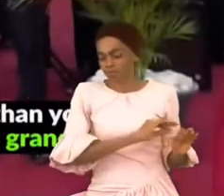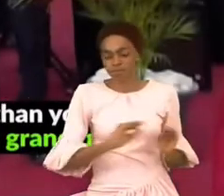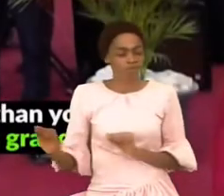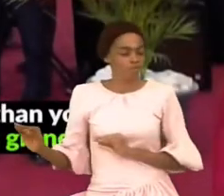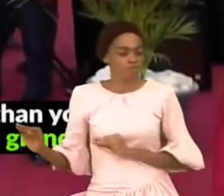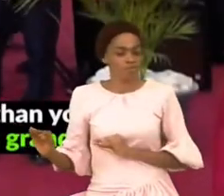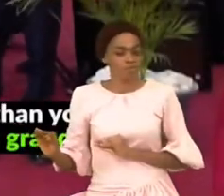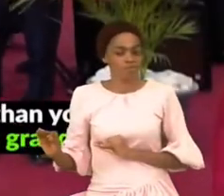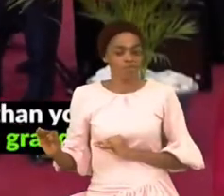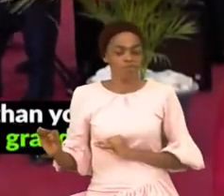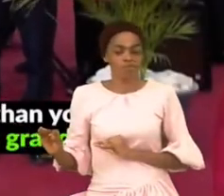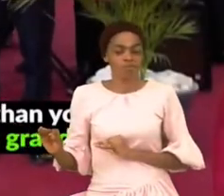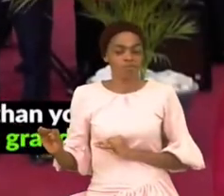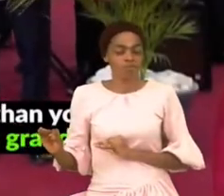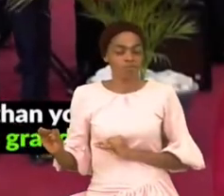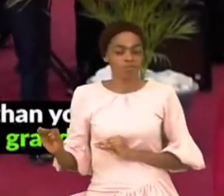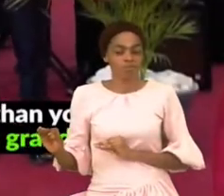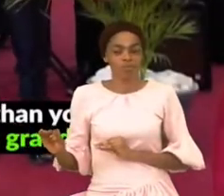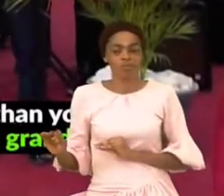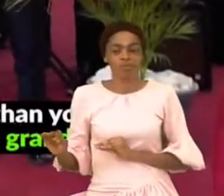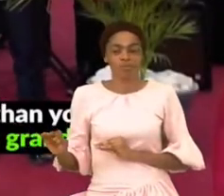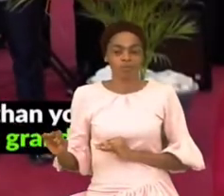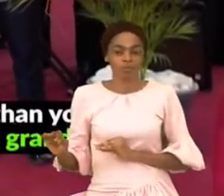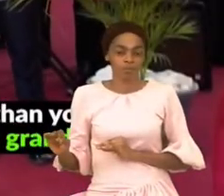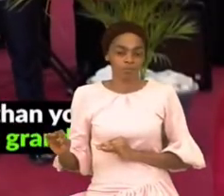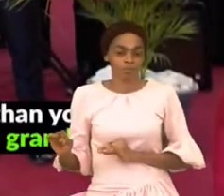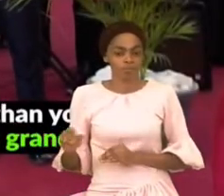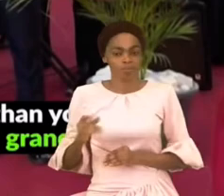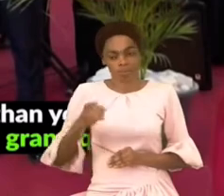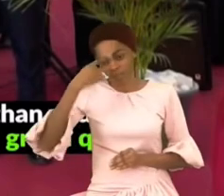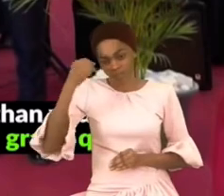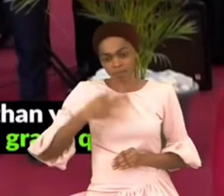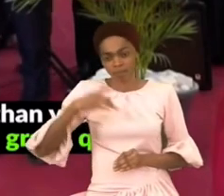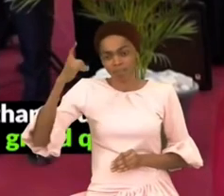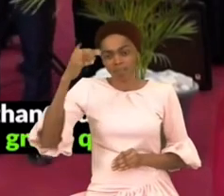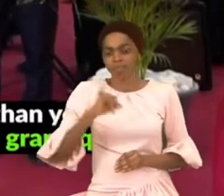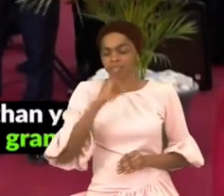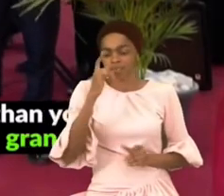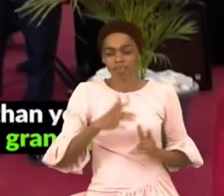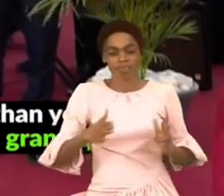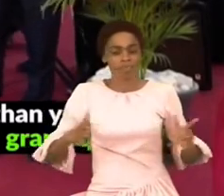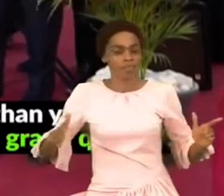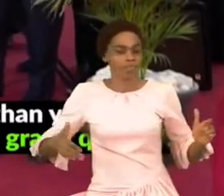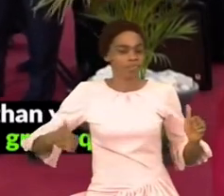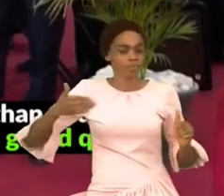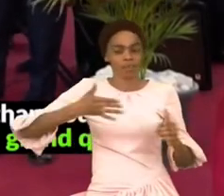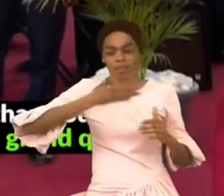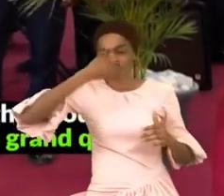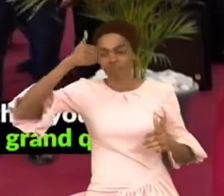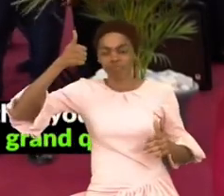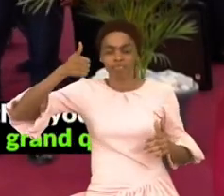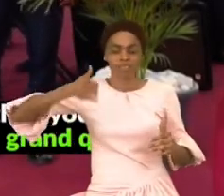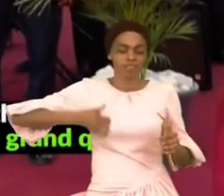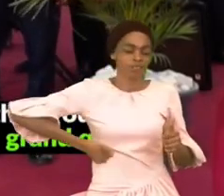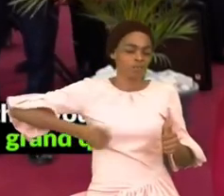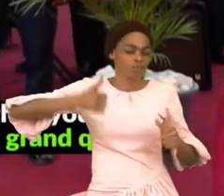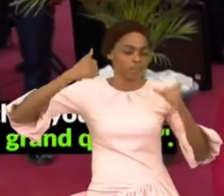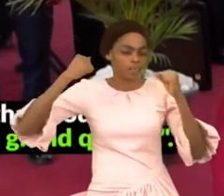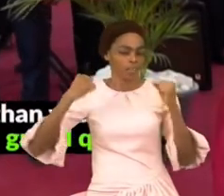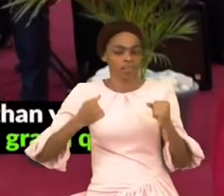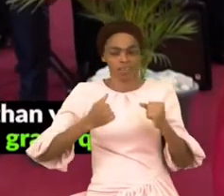'Cause my God is bigger, better, stronger, greater than you.